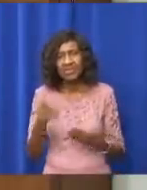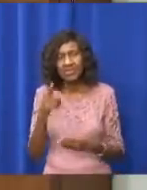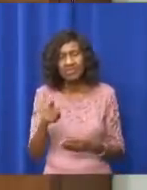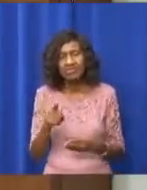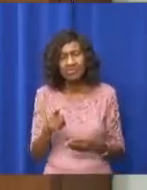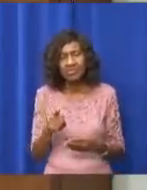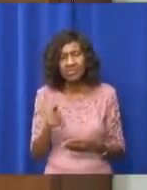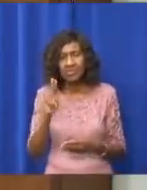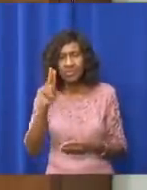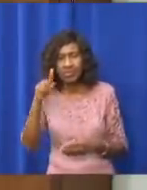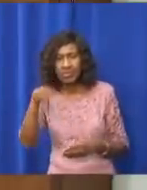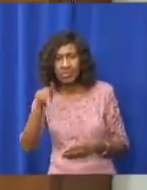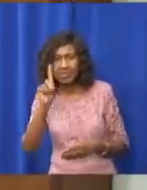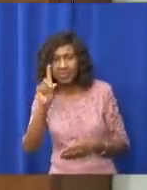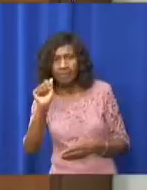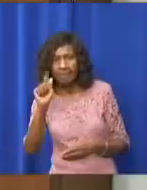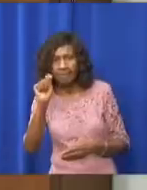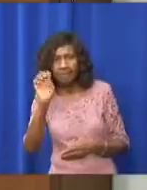Wednesday afternoon.